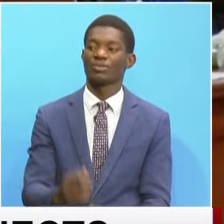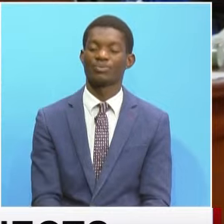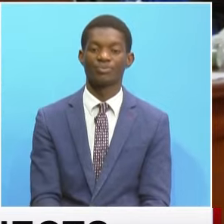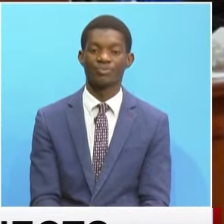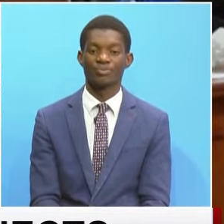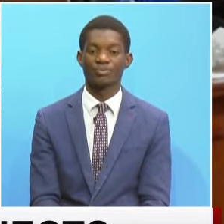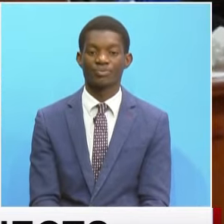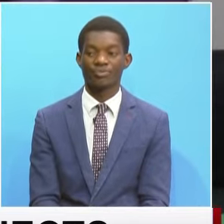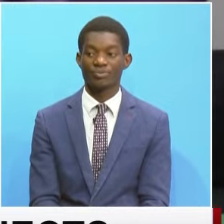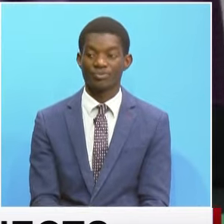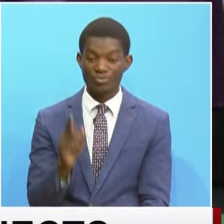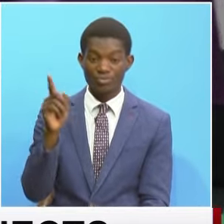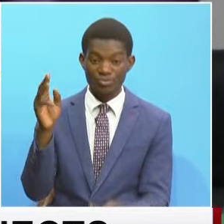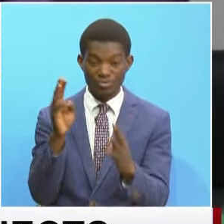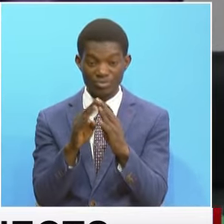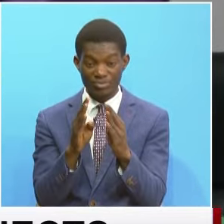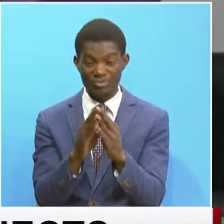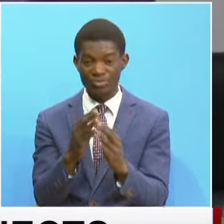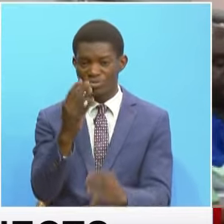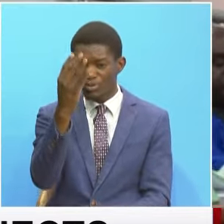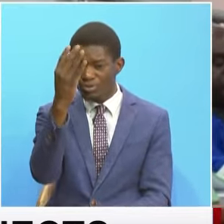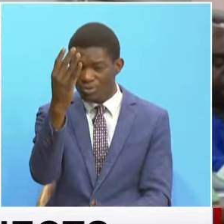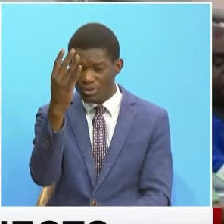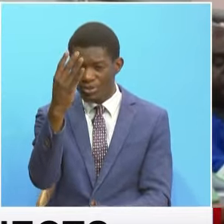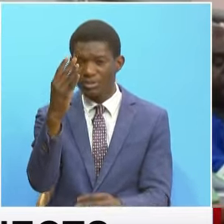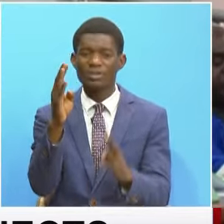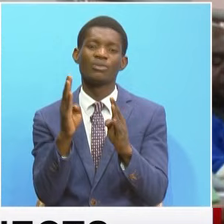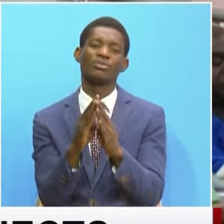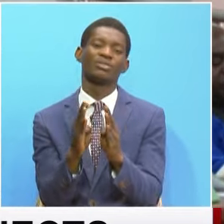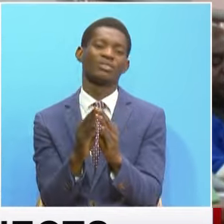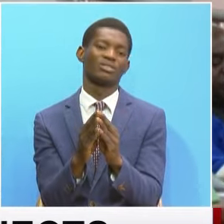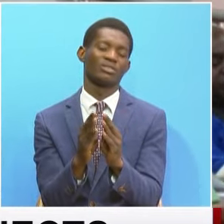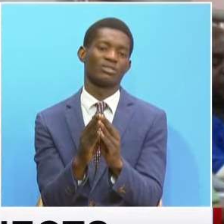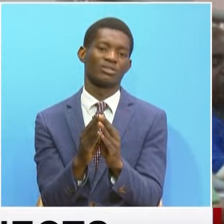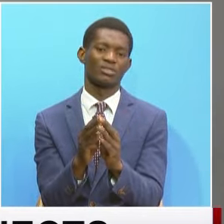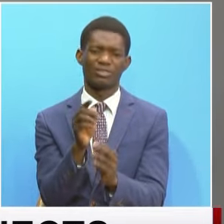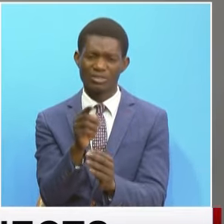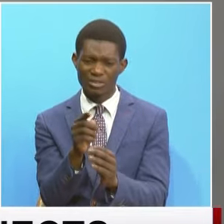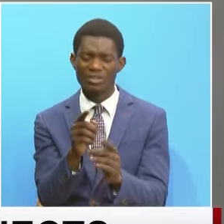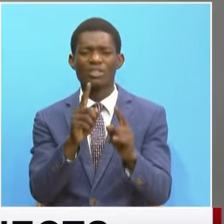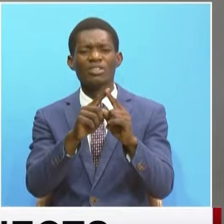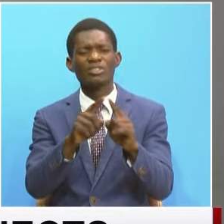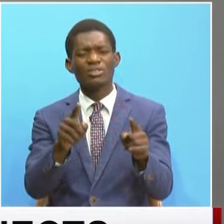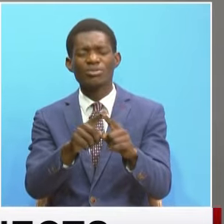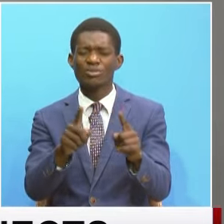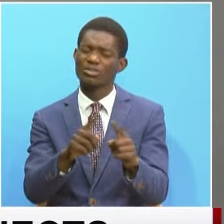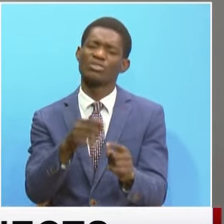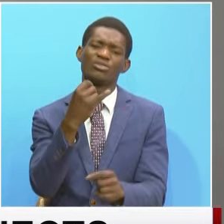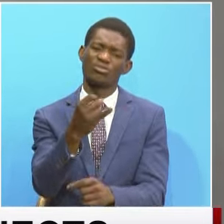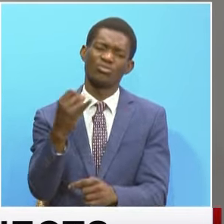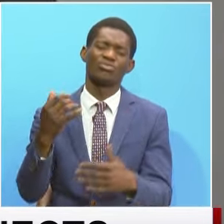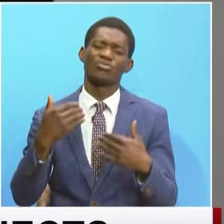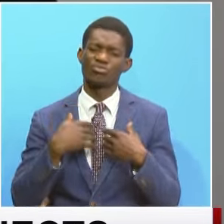It is the fourth ordinary Solwezi Municipal Council meeting, where various matters have been tackled, including land